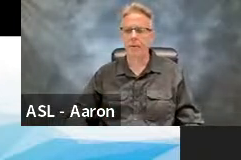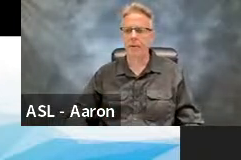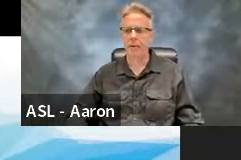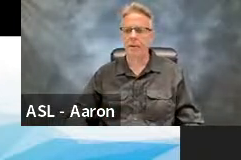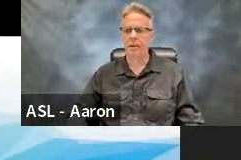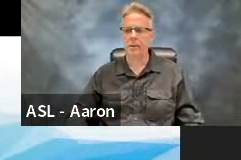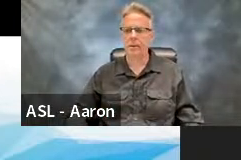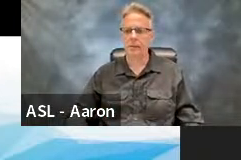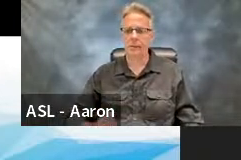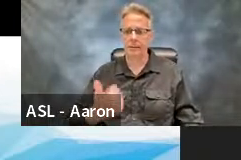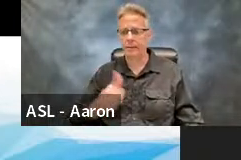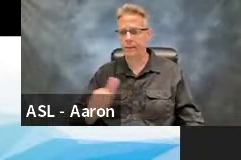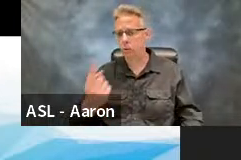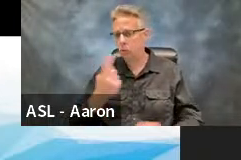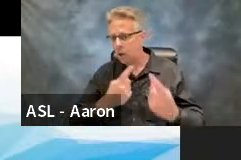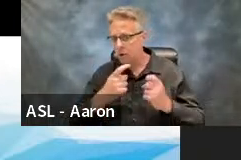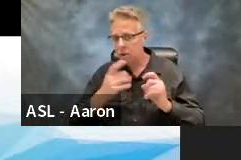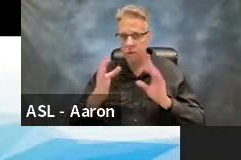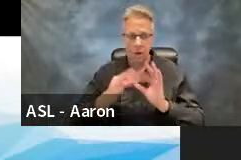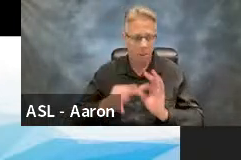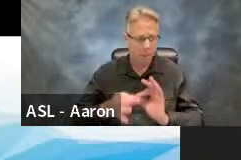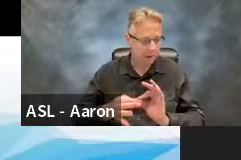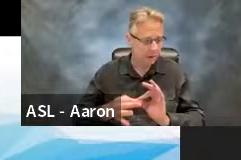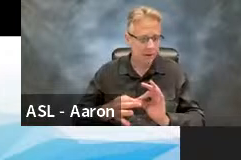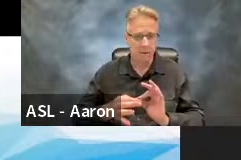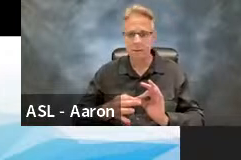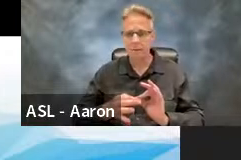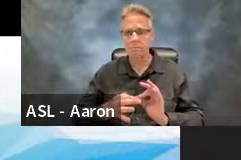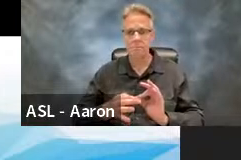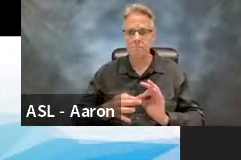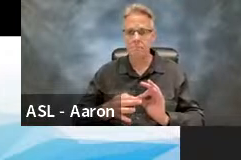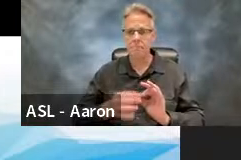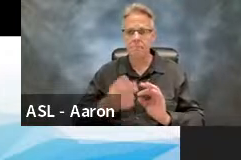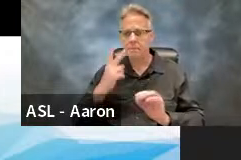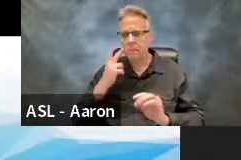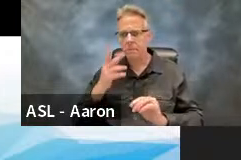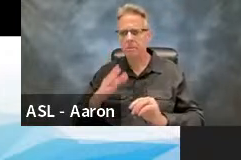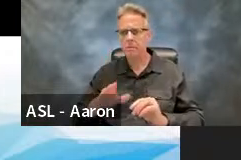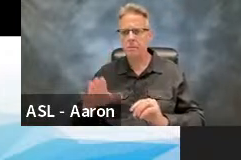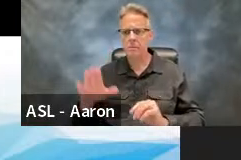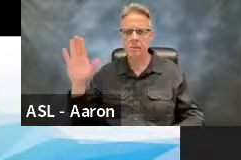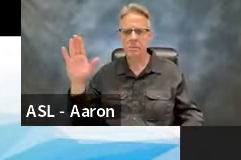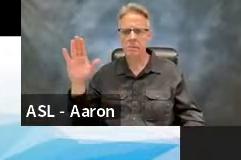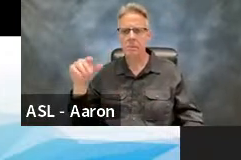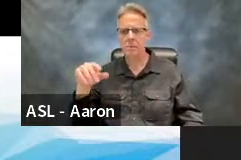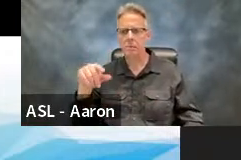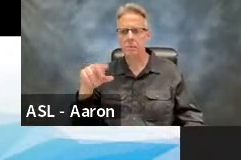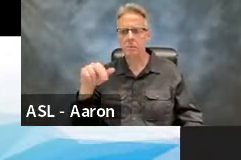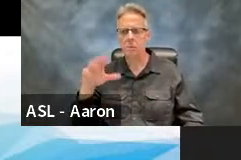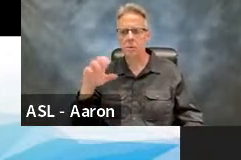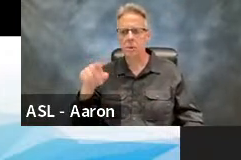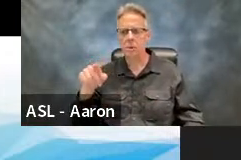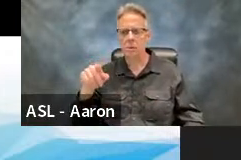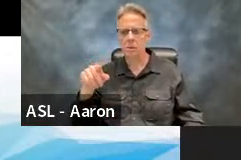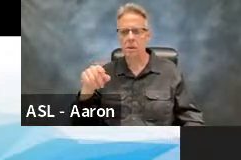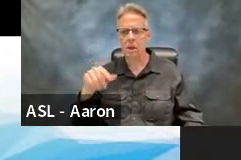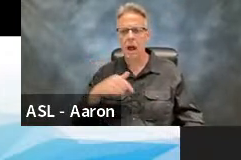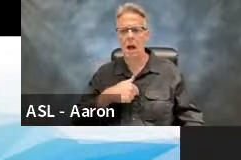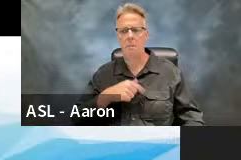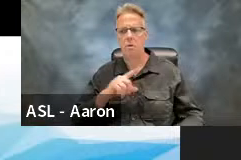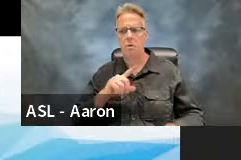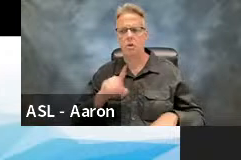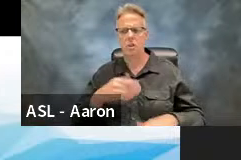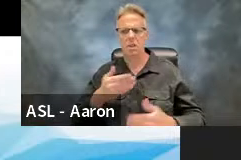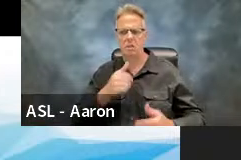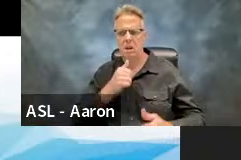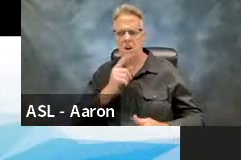Are there questions, comments? Grace, I saw your hand up. Was that intentional? I'm just here. I'm not sure Katie,